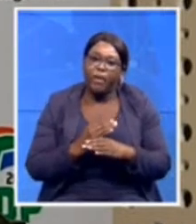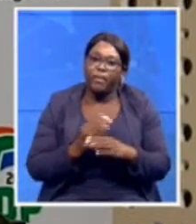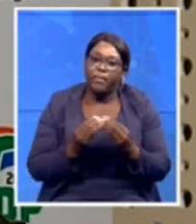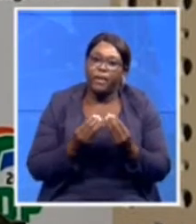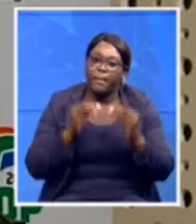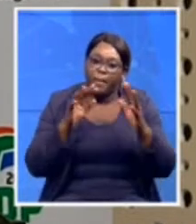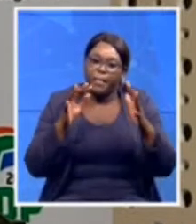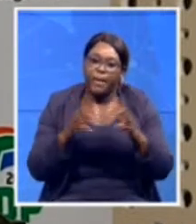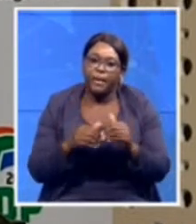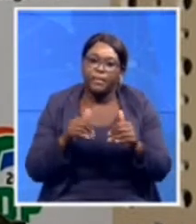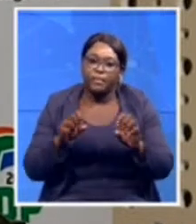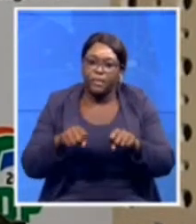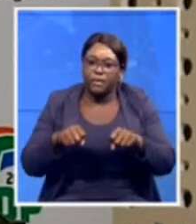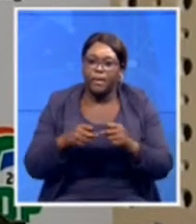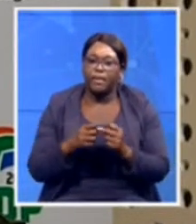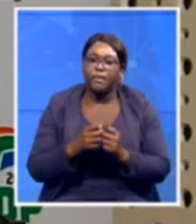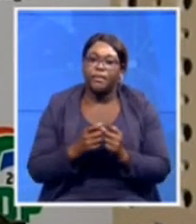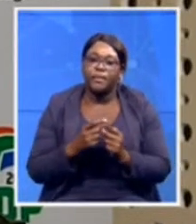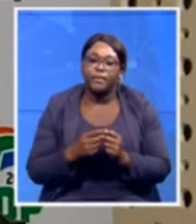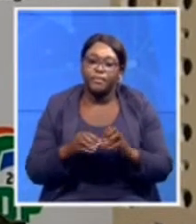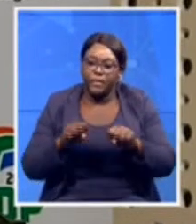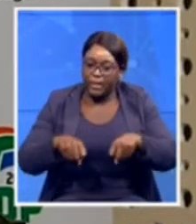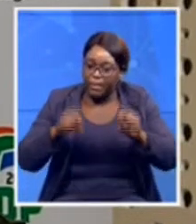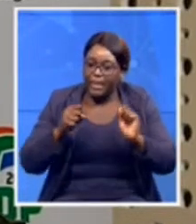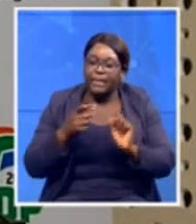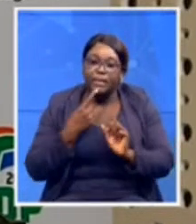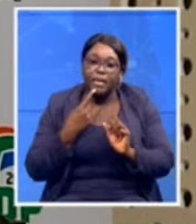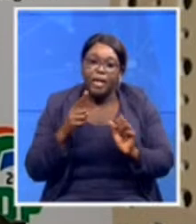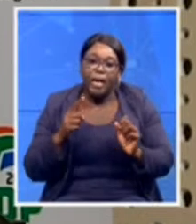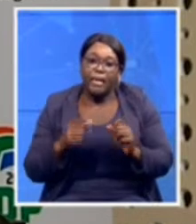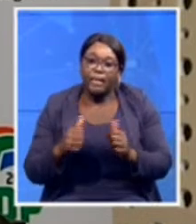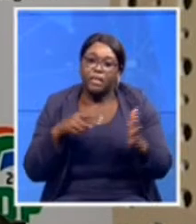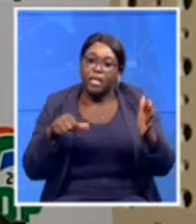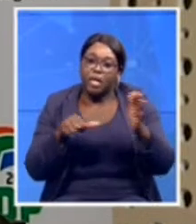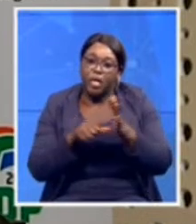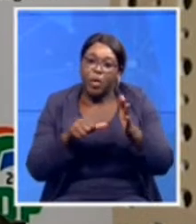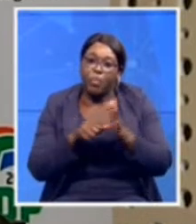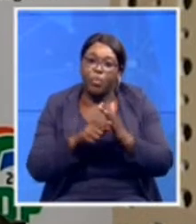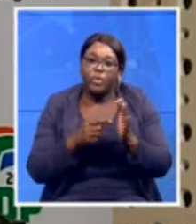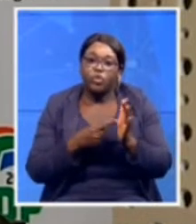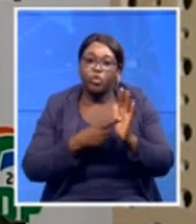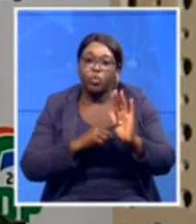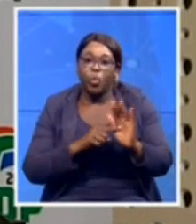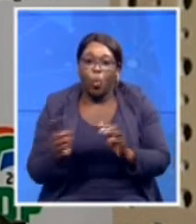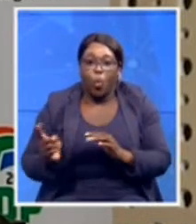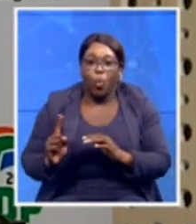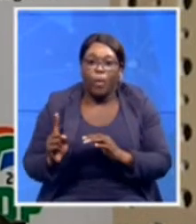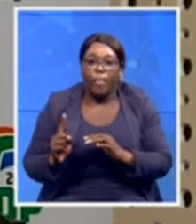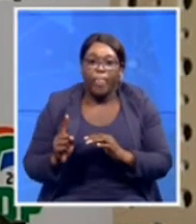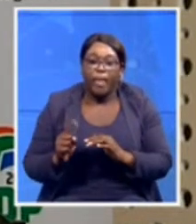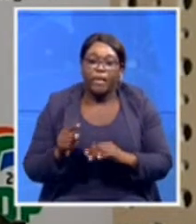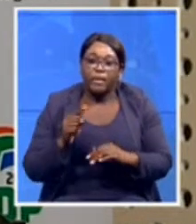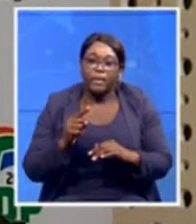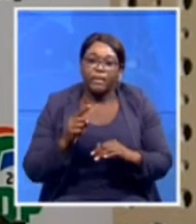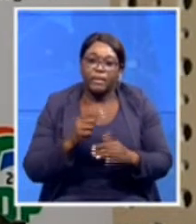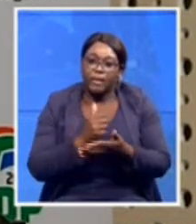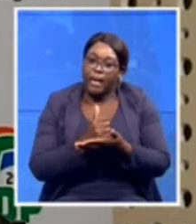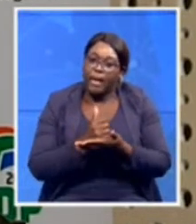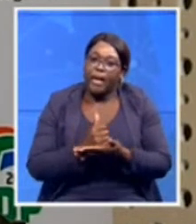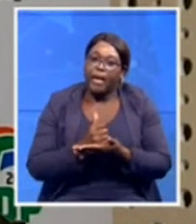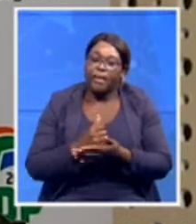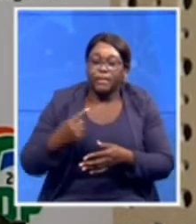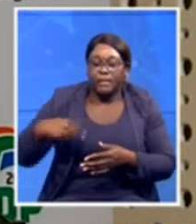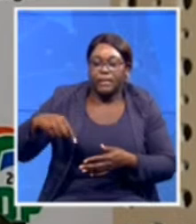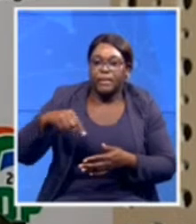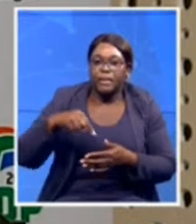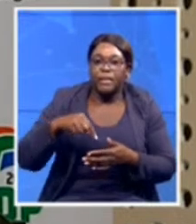highlight. It is important to note that our Amendment Act does assist us in entering into a co-regulatory relationship with our